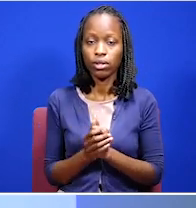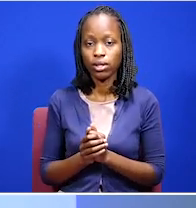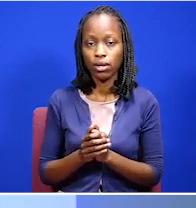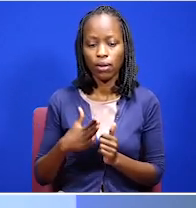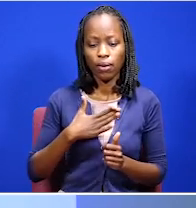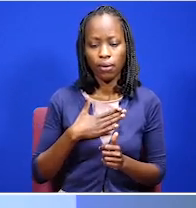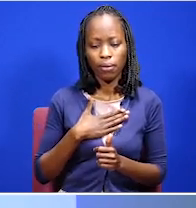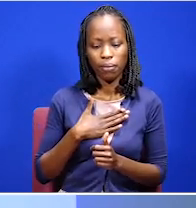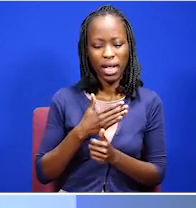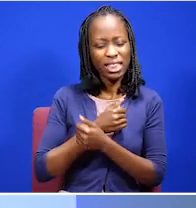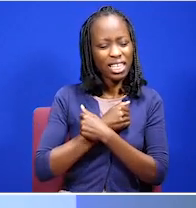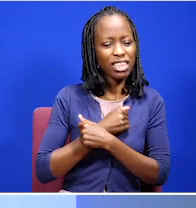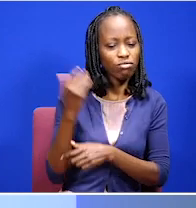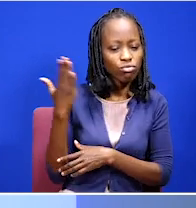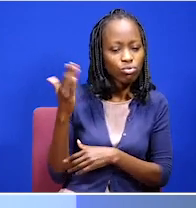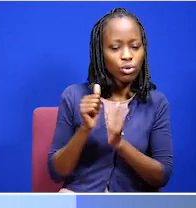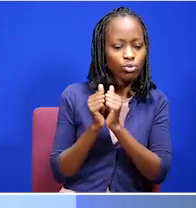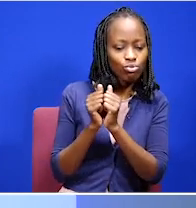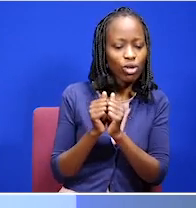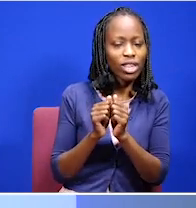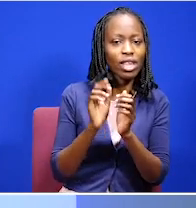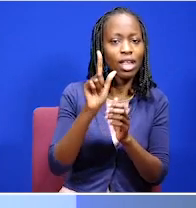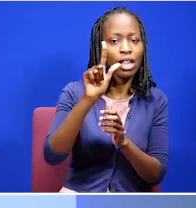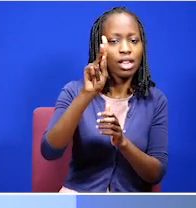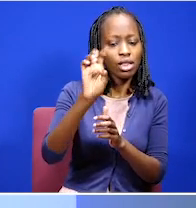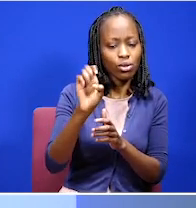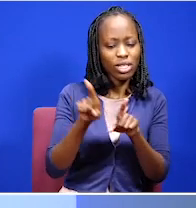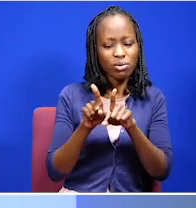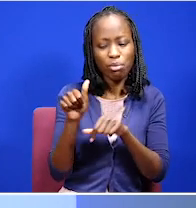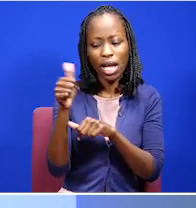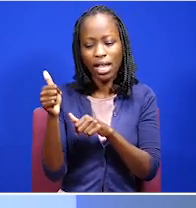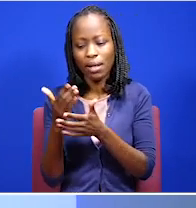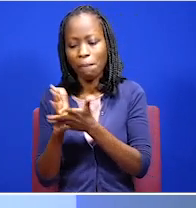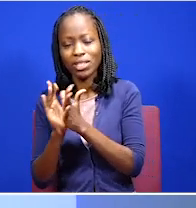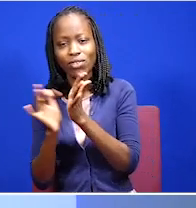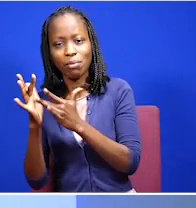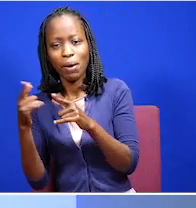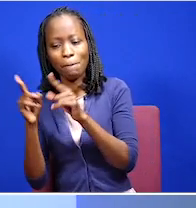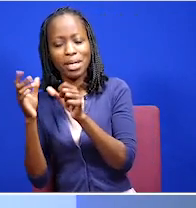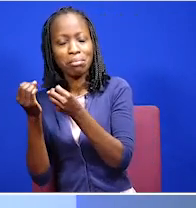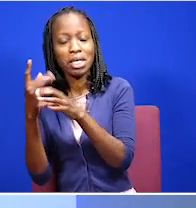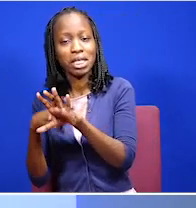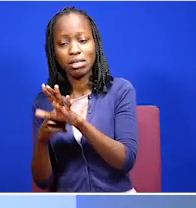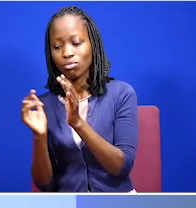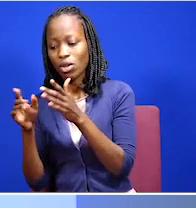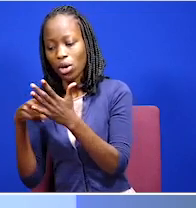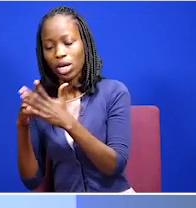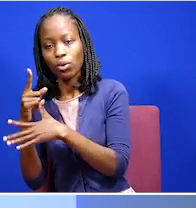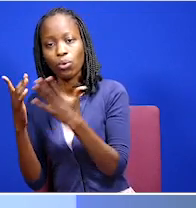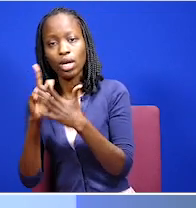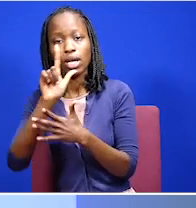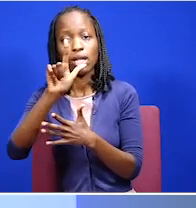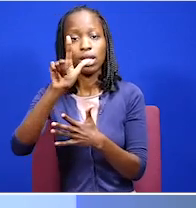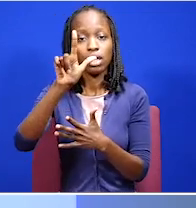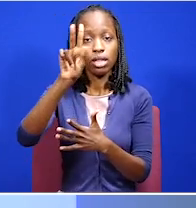Somehow, I seem to use Luke quite a bit, but I guess I use other parts also. But I want to look at the book of